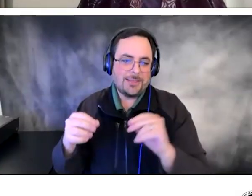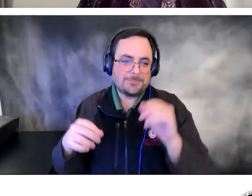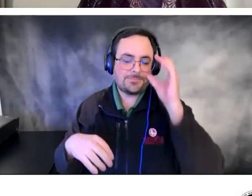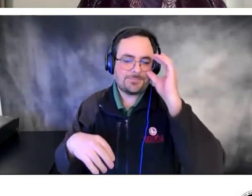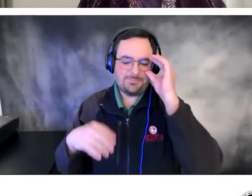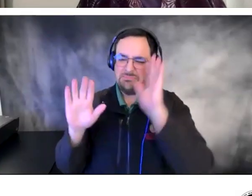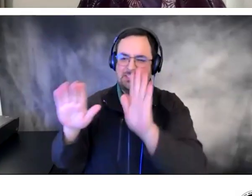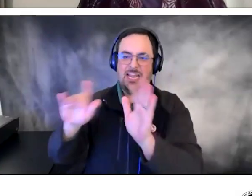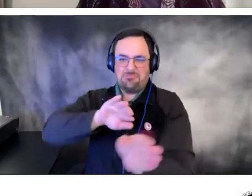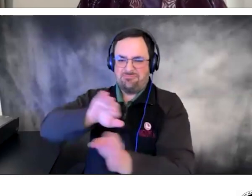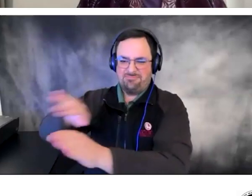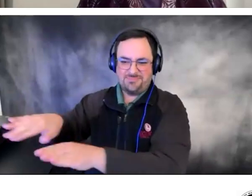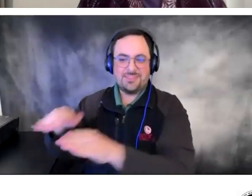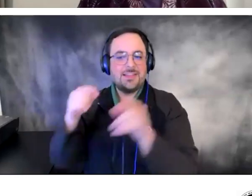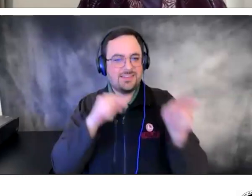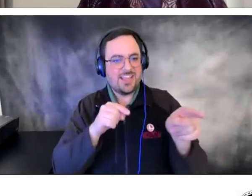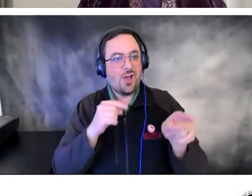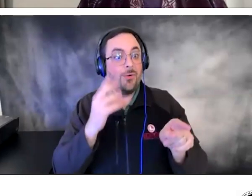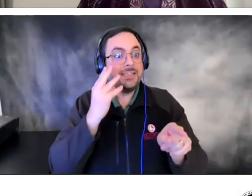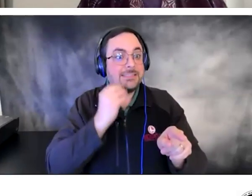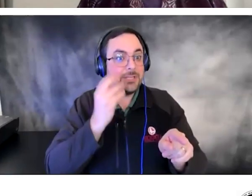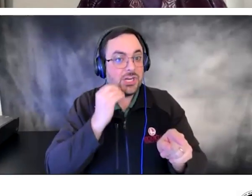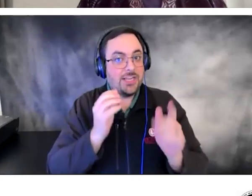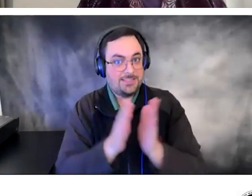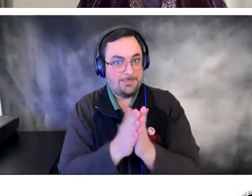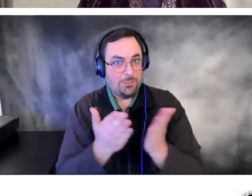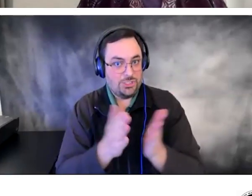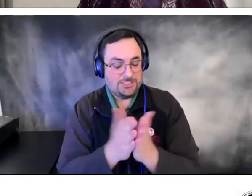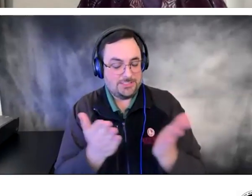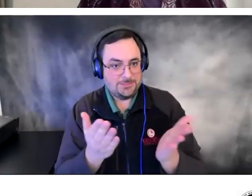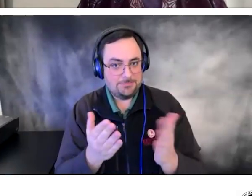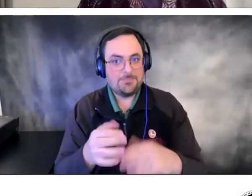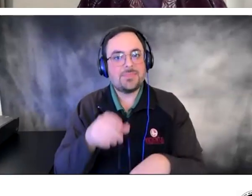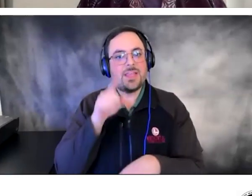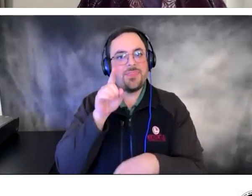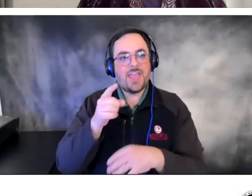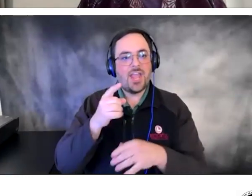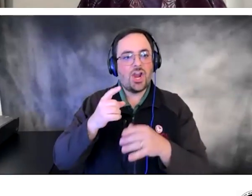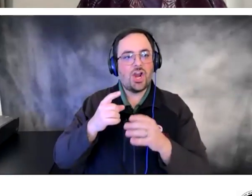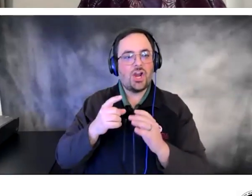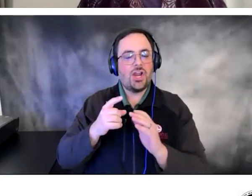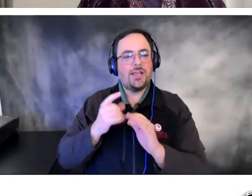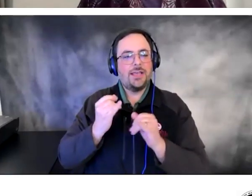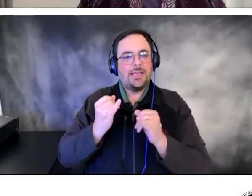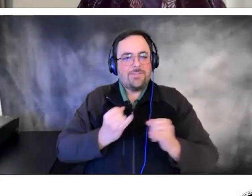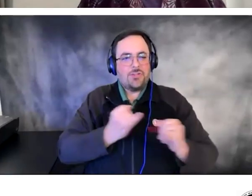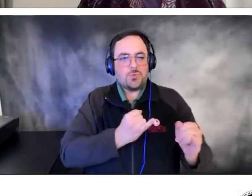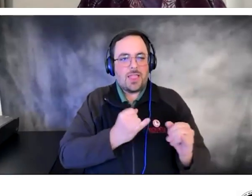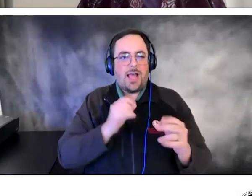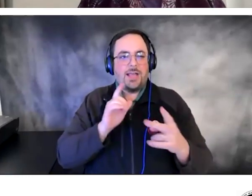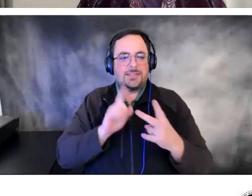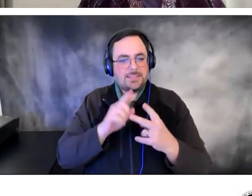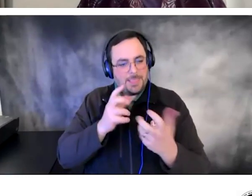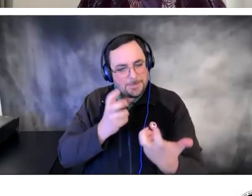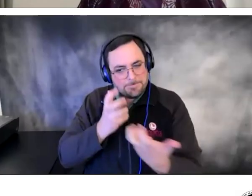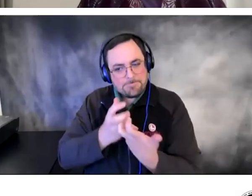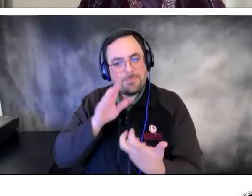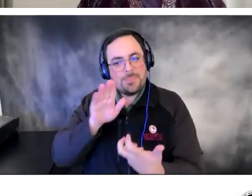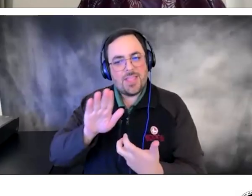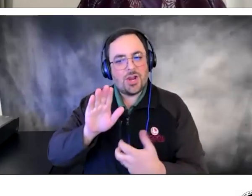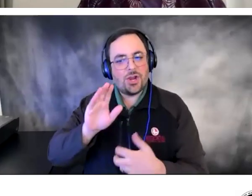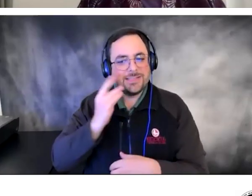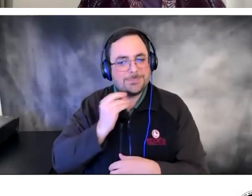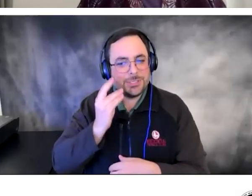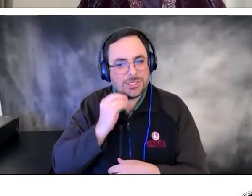talk experience books now. So, experience books are individualized and personalized because they're always about the